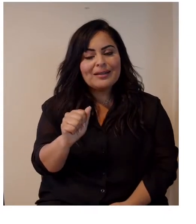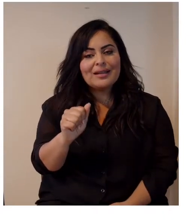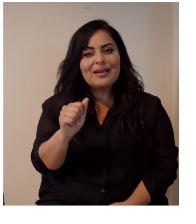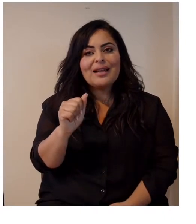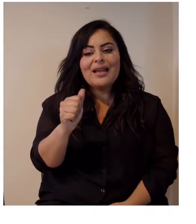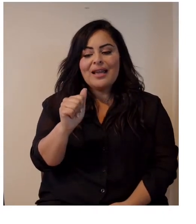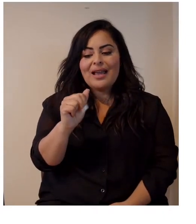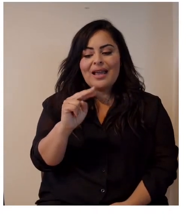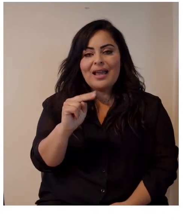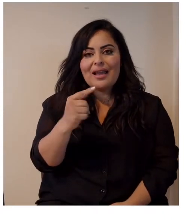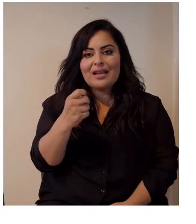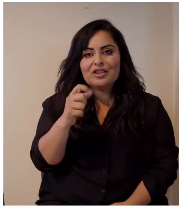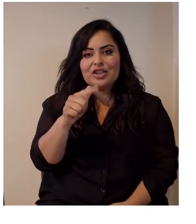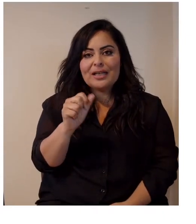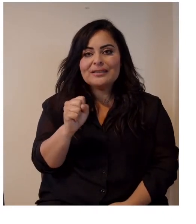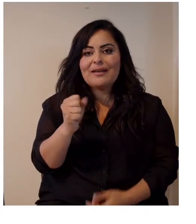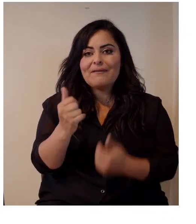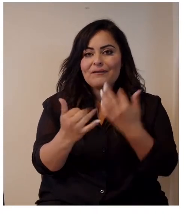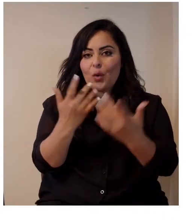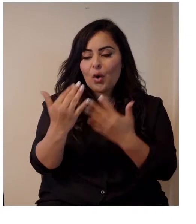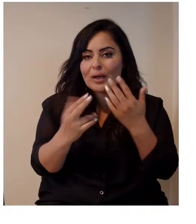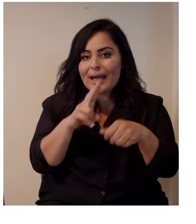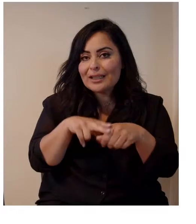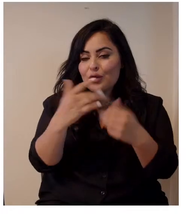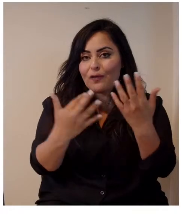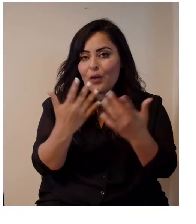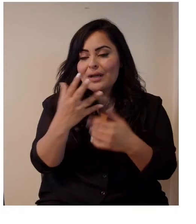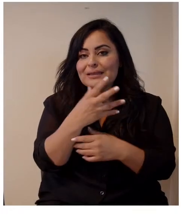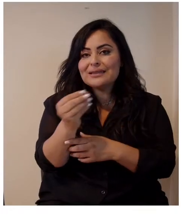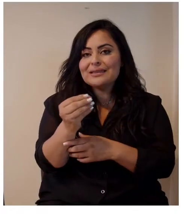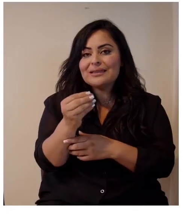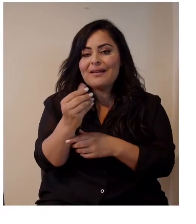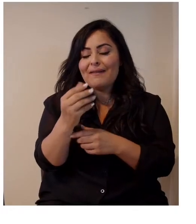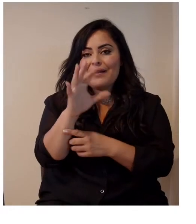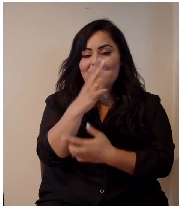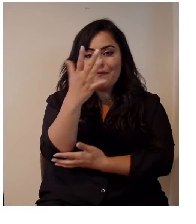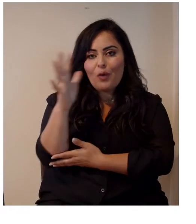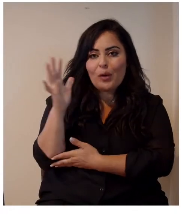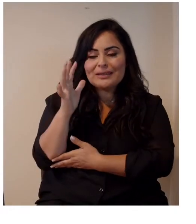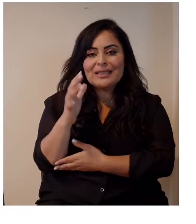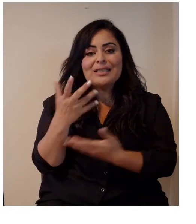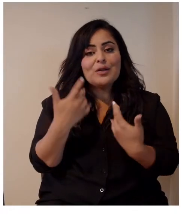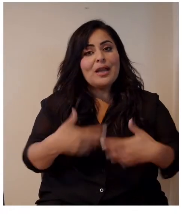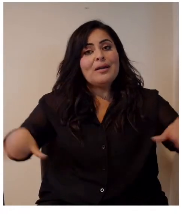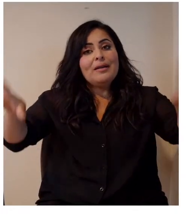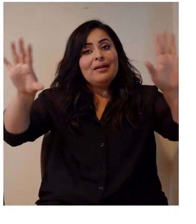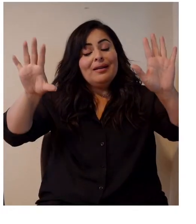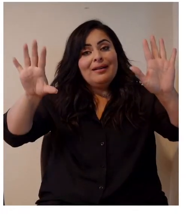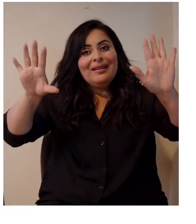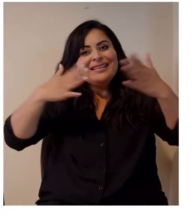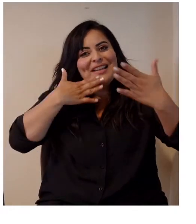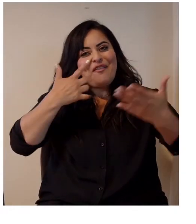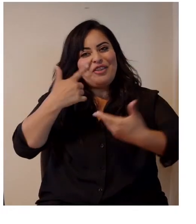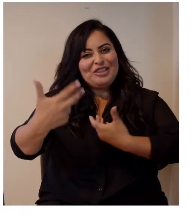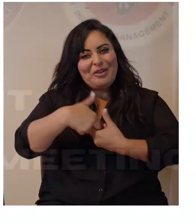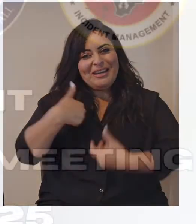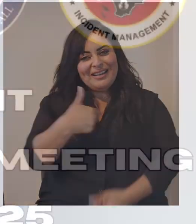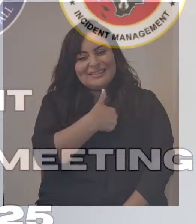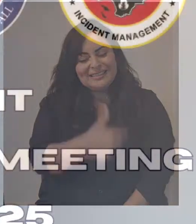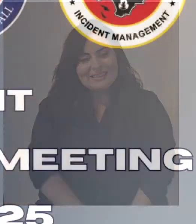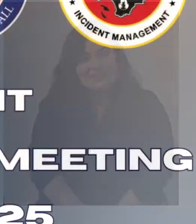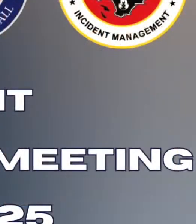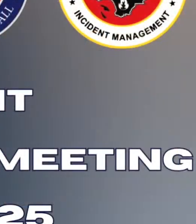Angeles National Forest and Los Angeles County Fire social media for that. That's going to complete our evening meeting, and I thank you for joining us.